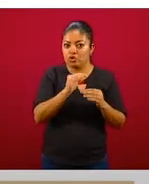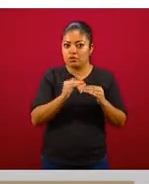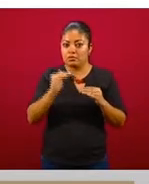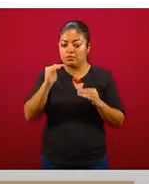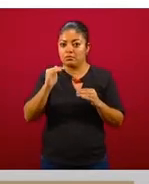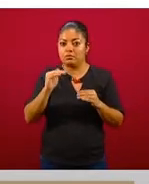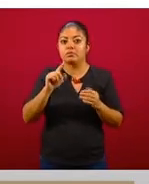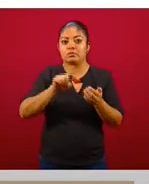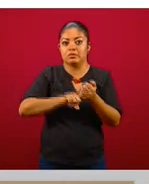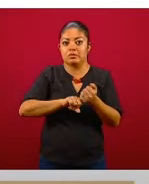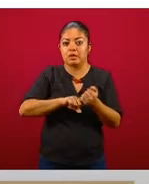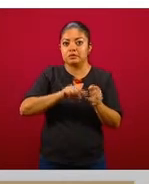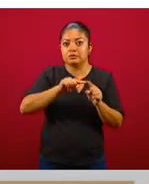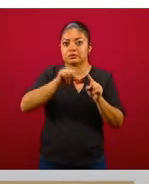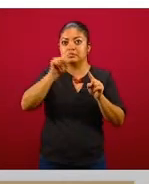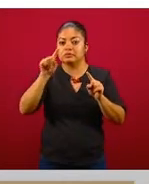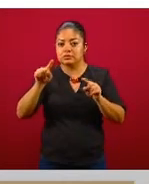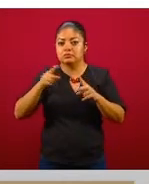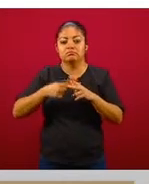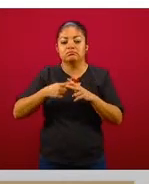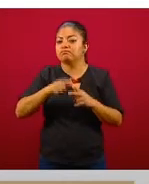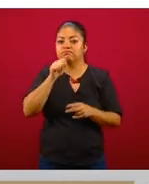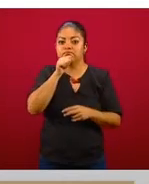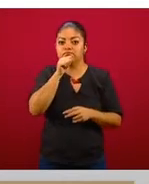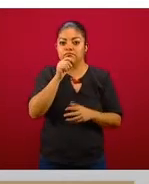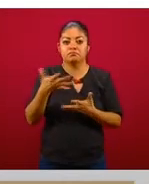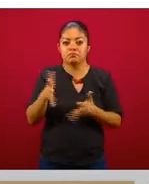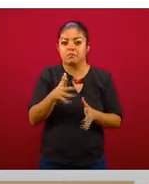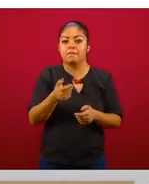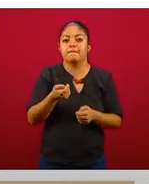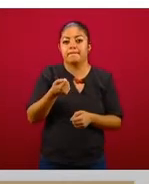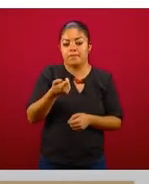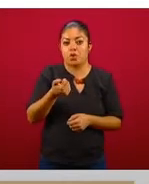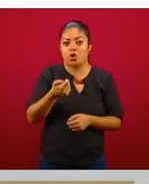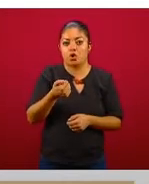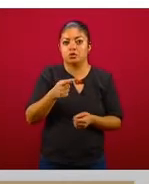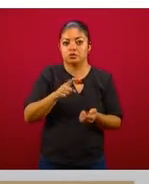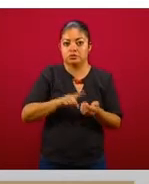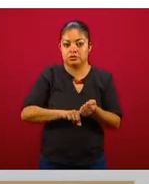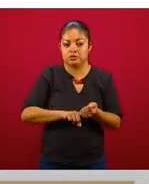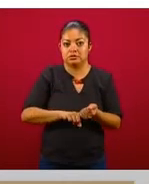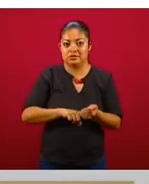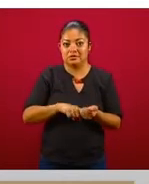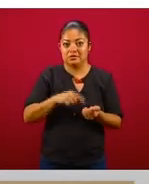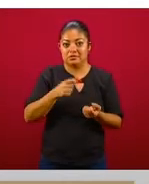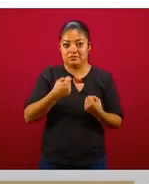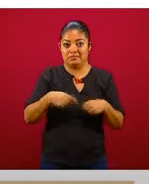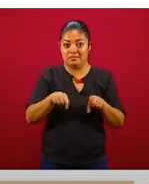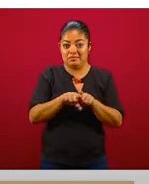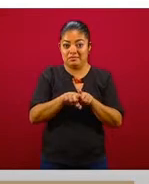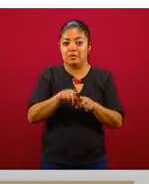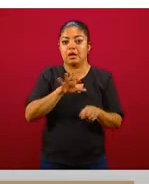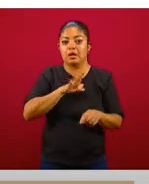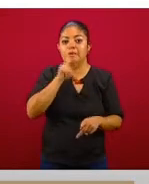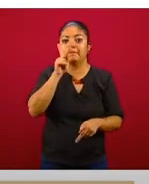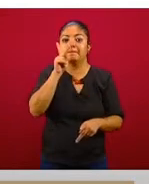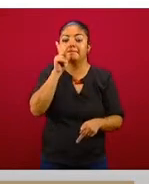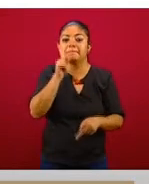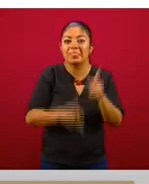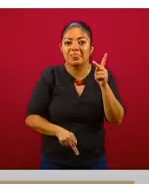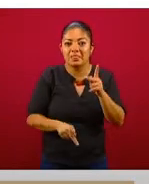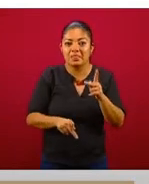peak, which we think will be June 13th. Basically, a month and 2 days is what we